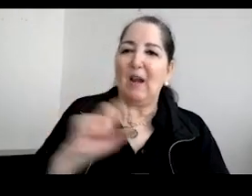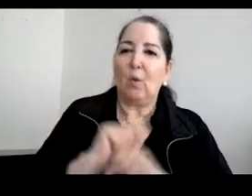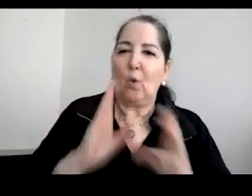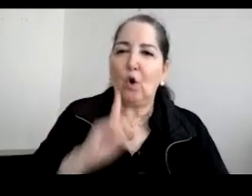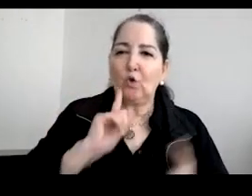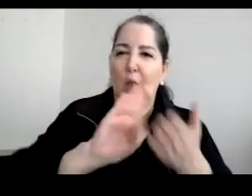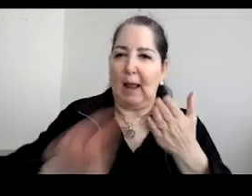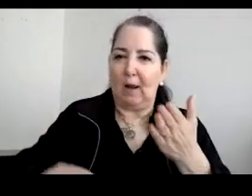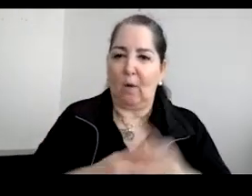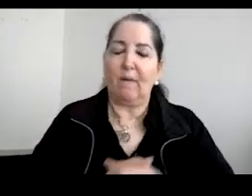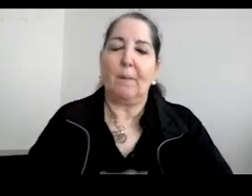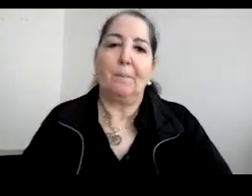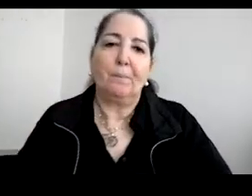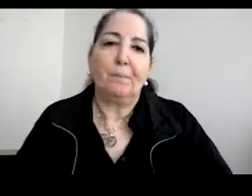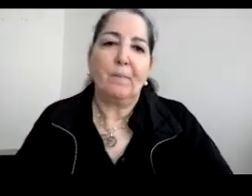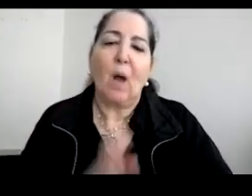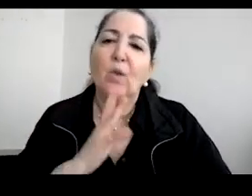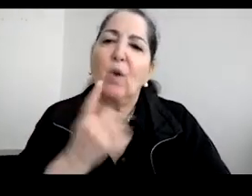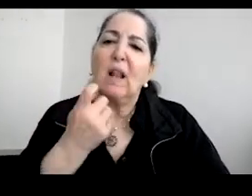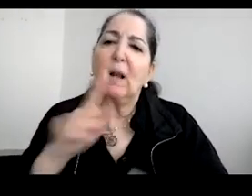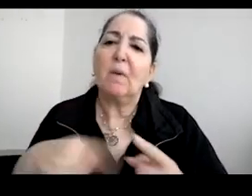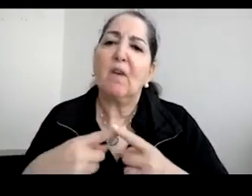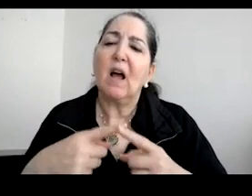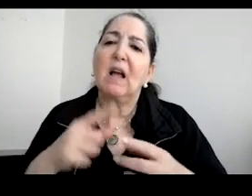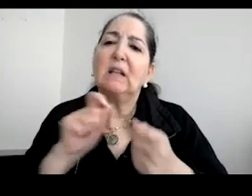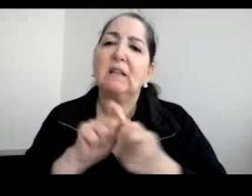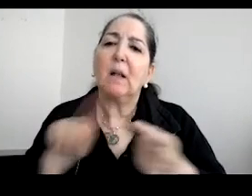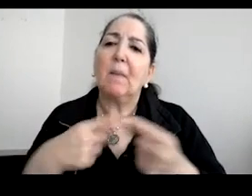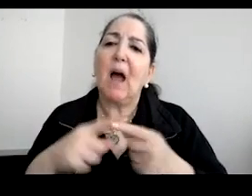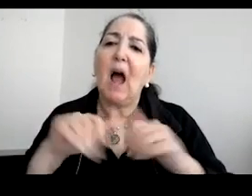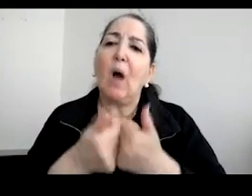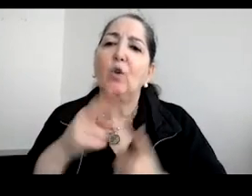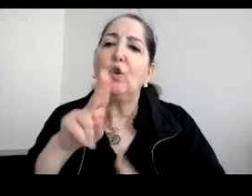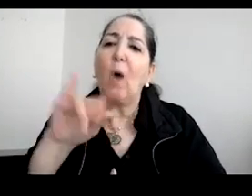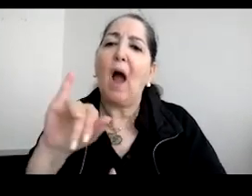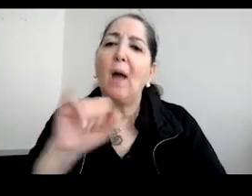talk just a little bit in detail about how UI works in normal times. In